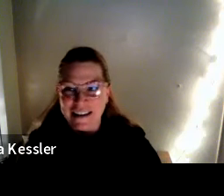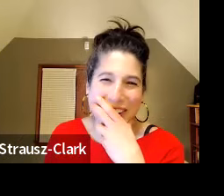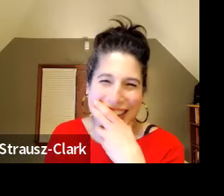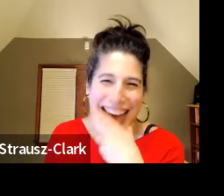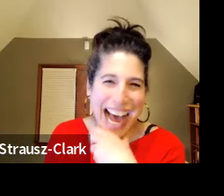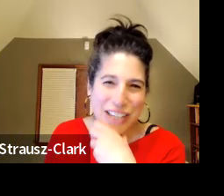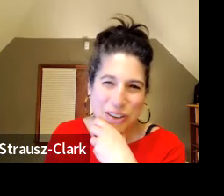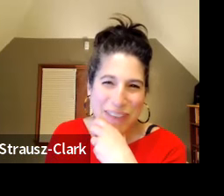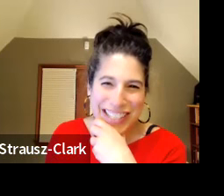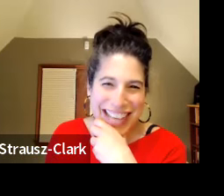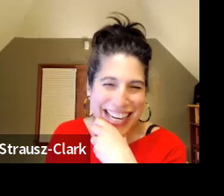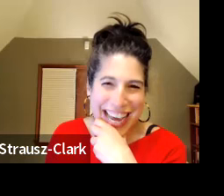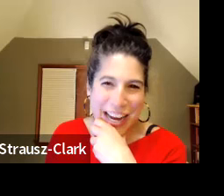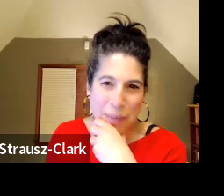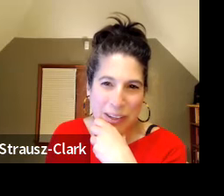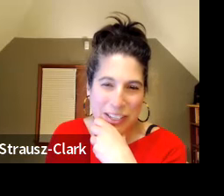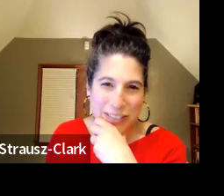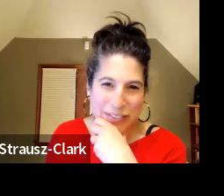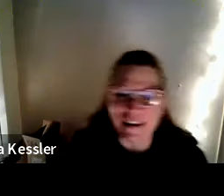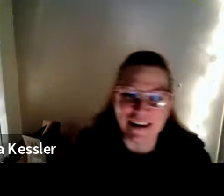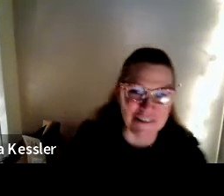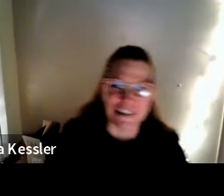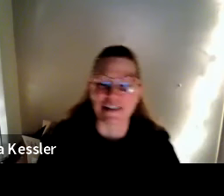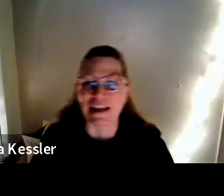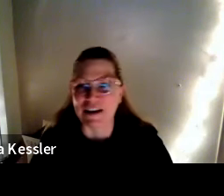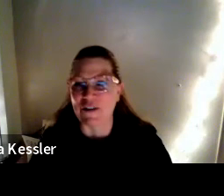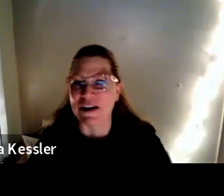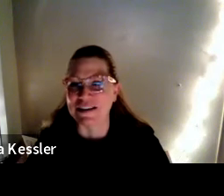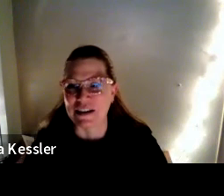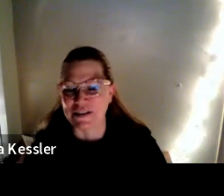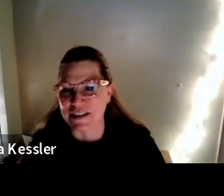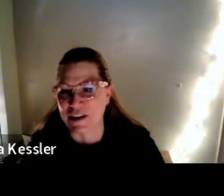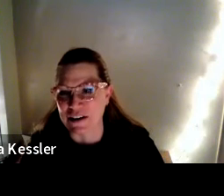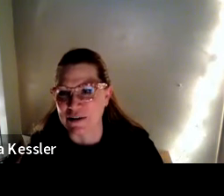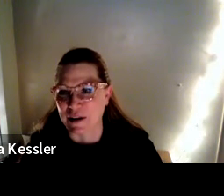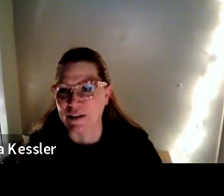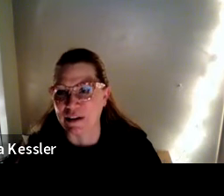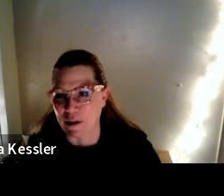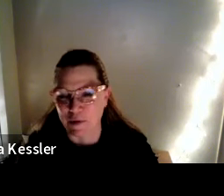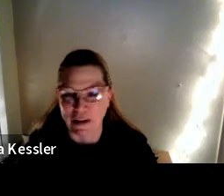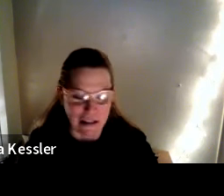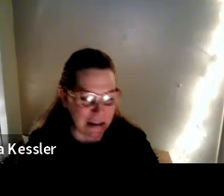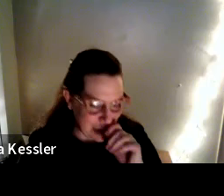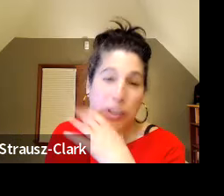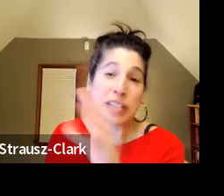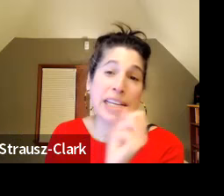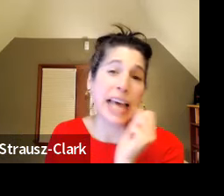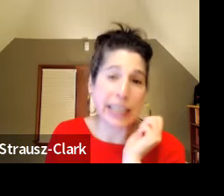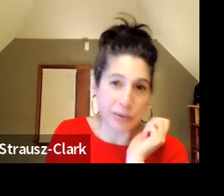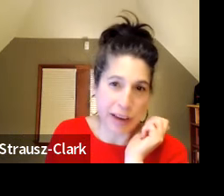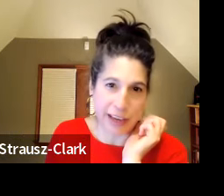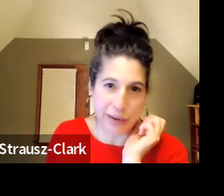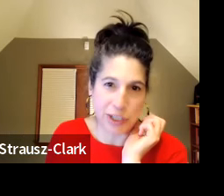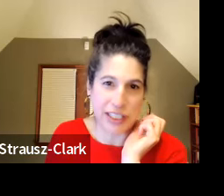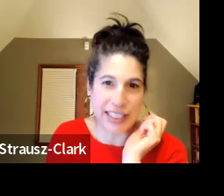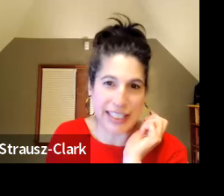Sorry. I should have mentioned that again. I was just like a question. I was just curious about, you know, the modality. And you did exactly